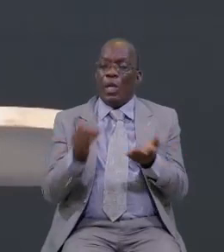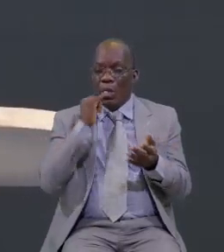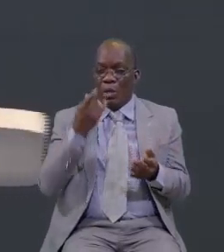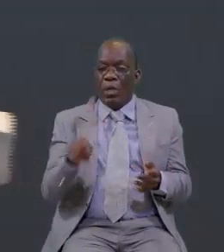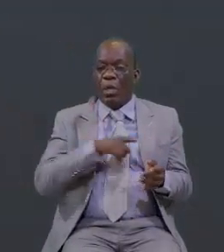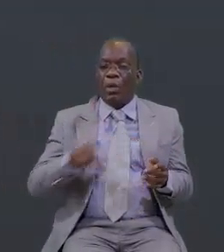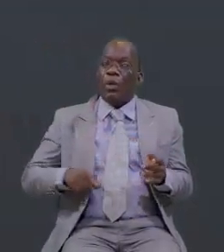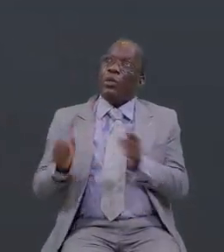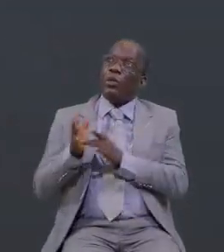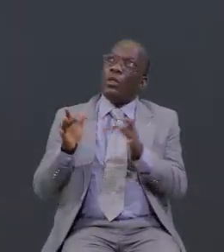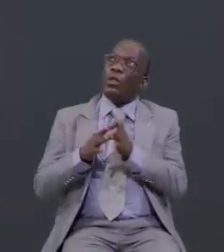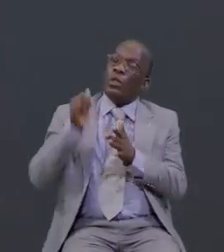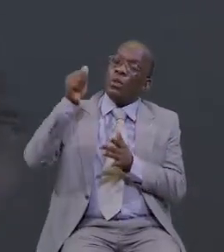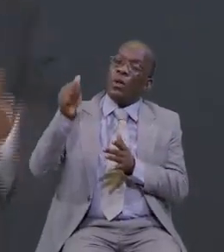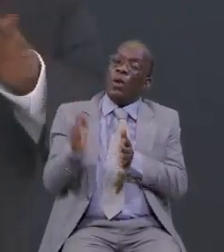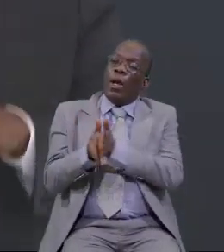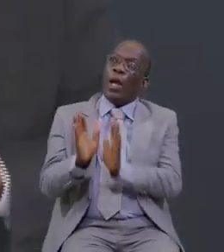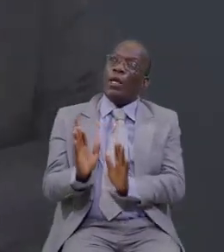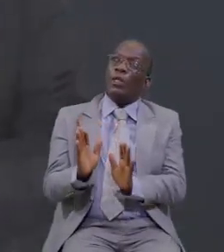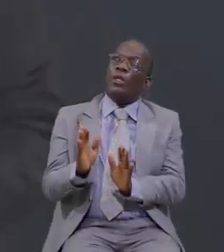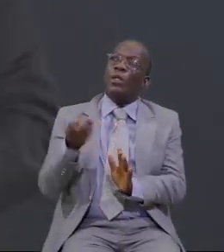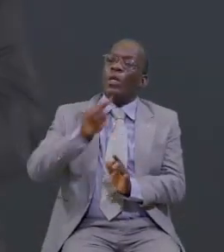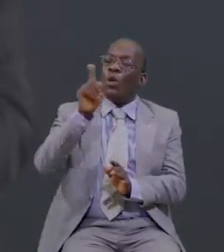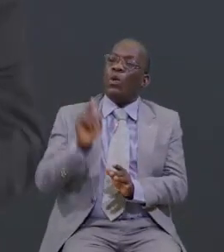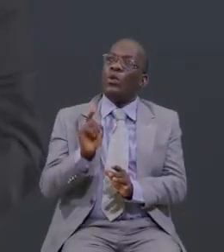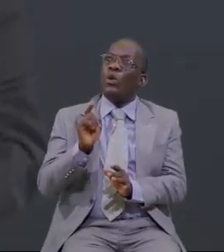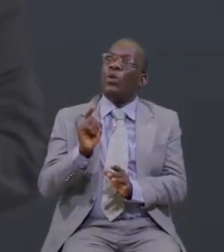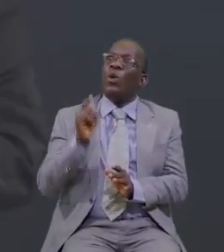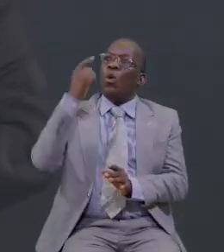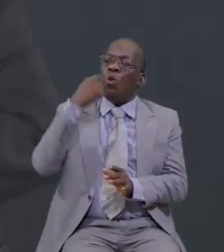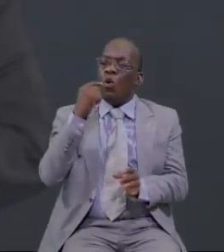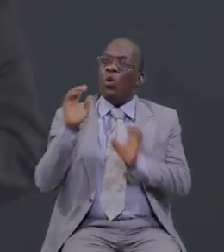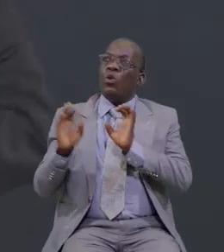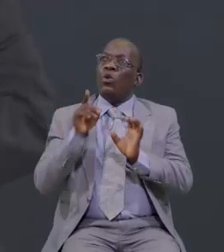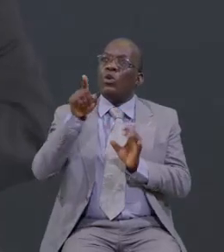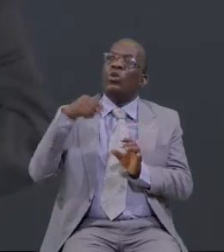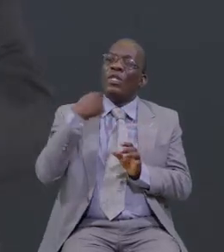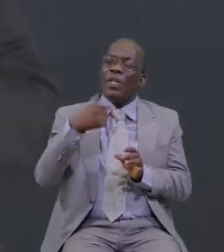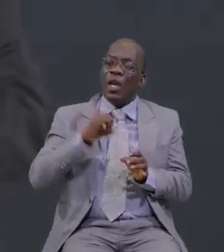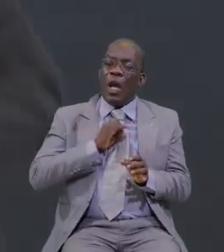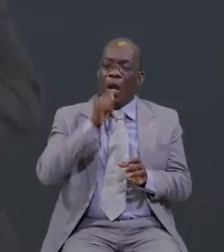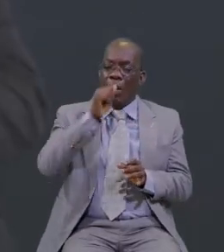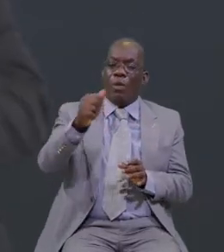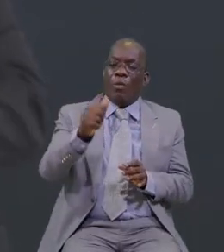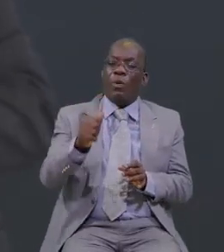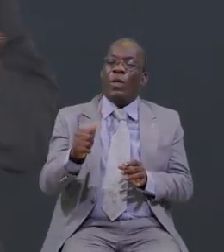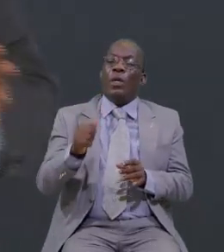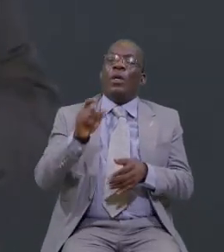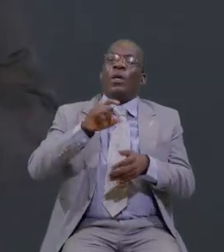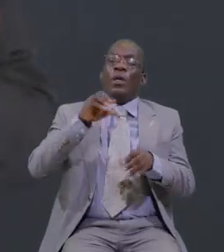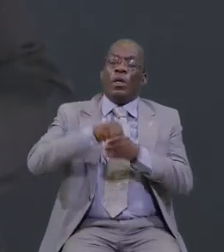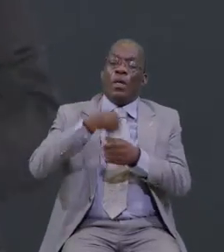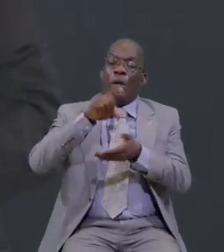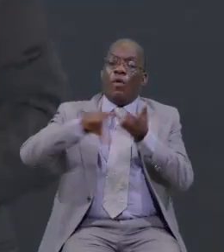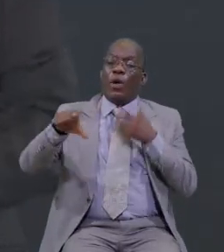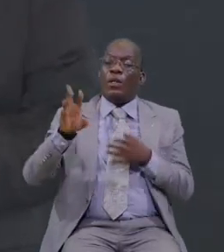asking the question, but whom say ye that I am? And then in verse 16, we're told that Simon